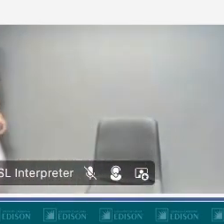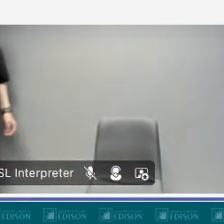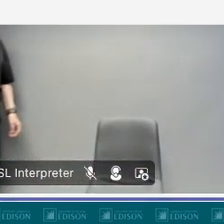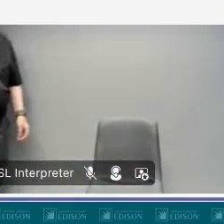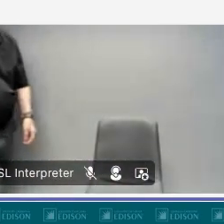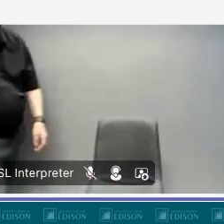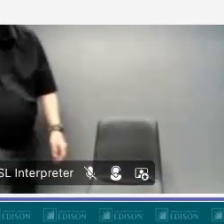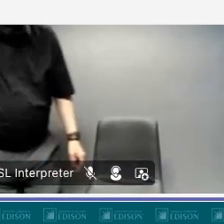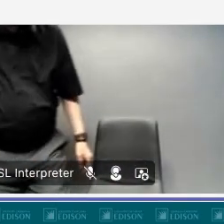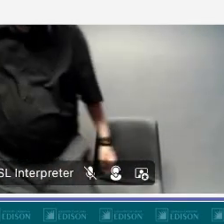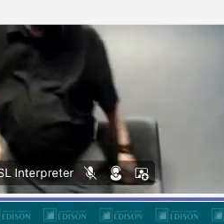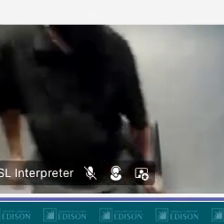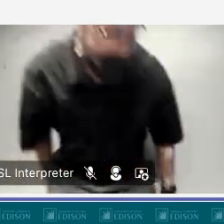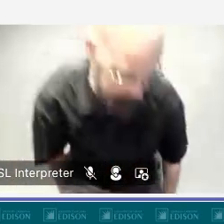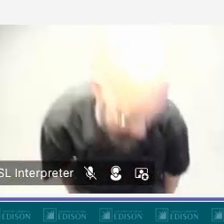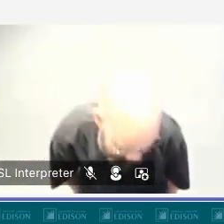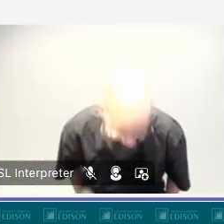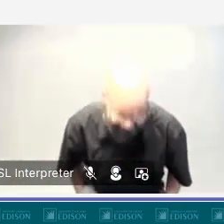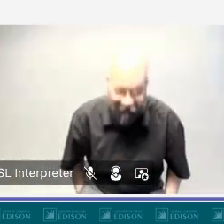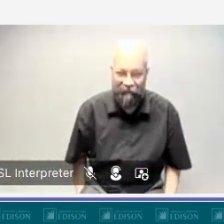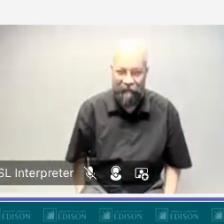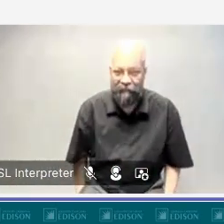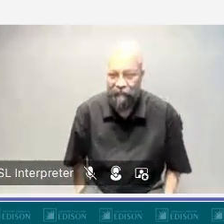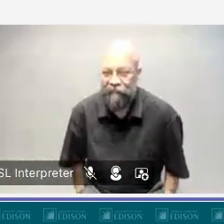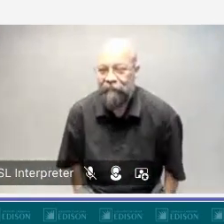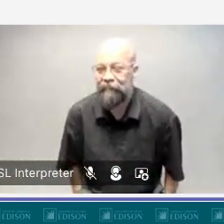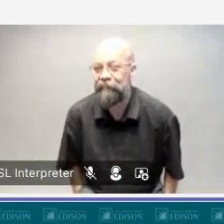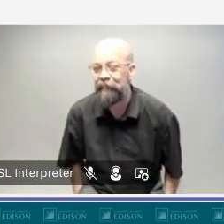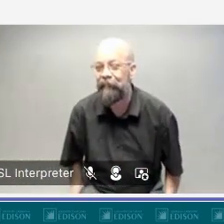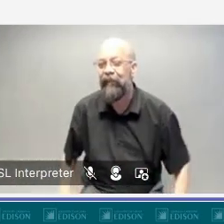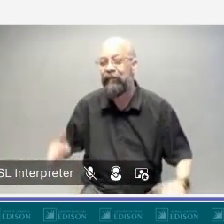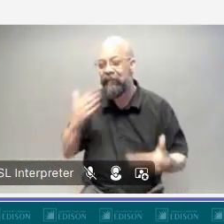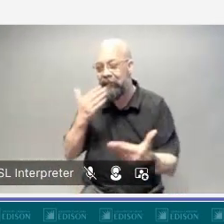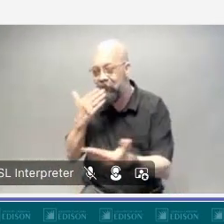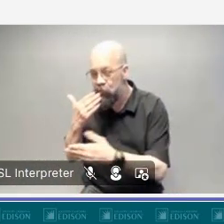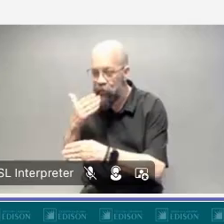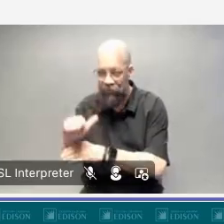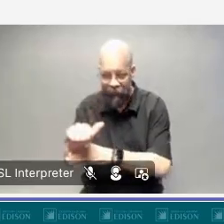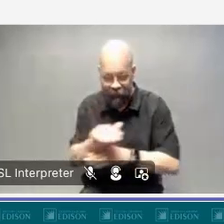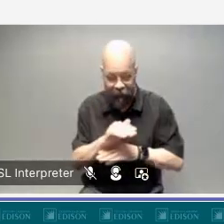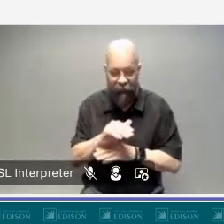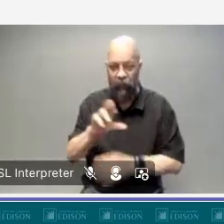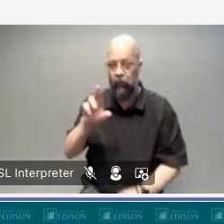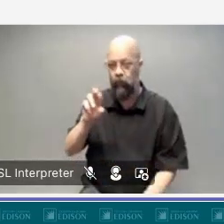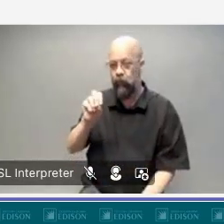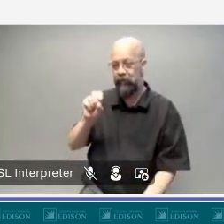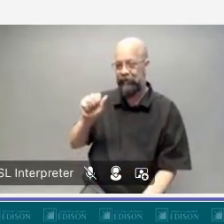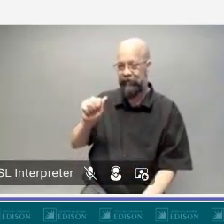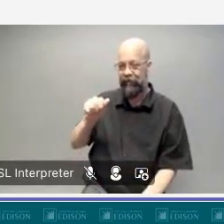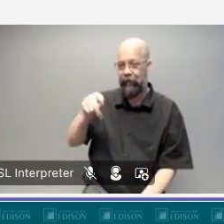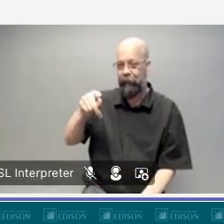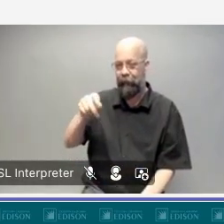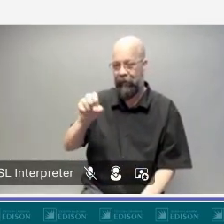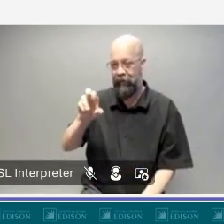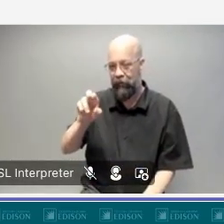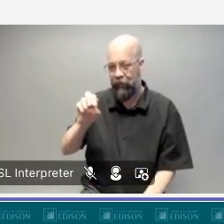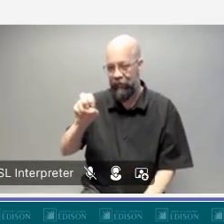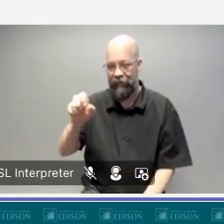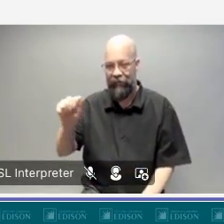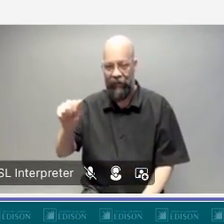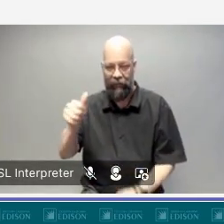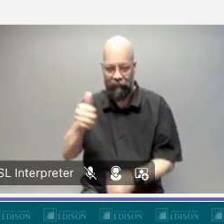Thank you, Jude. Good evening, everyone. Thank you for joining us. My name is Rosa Perea, and I am the Senior Manager for our